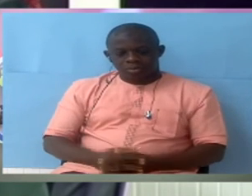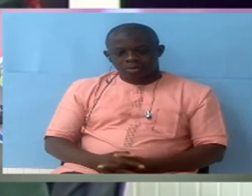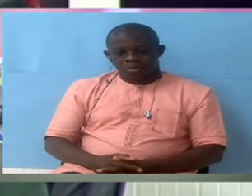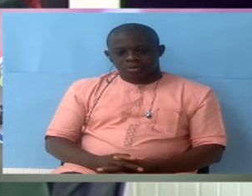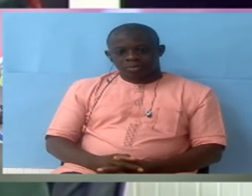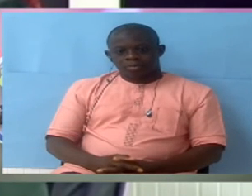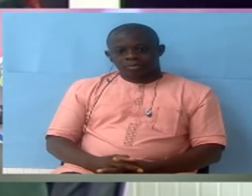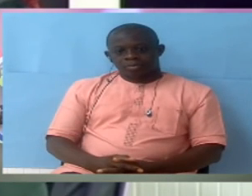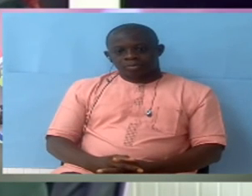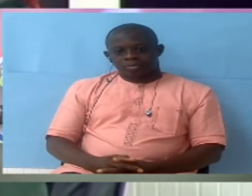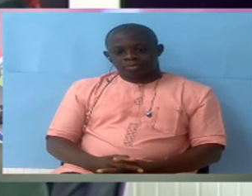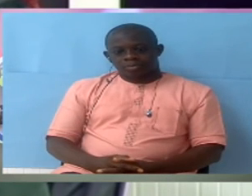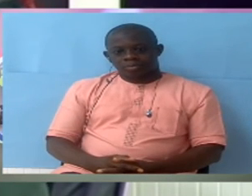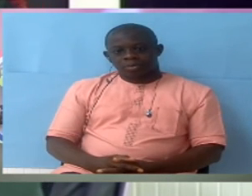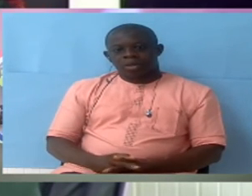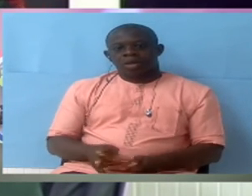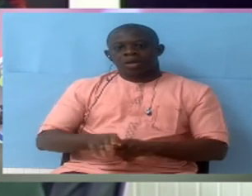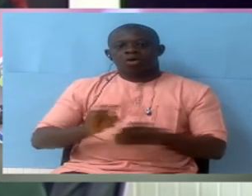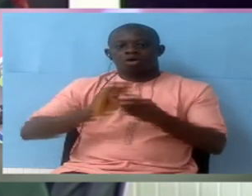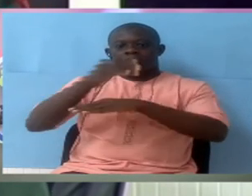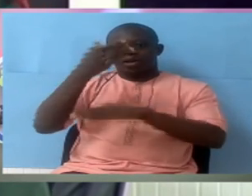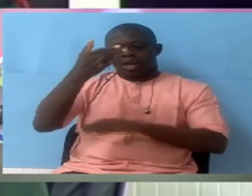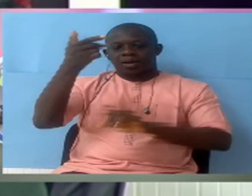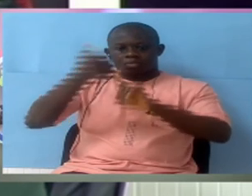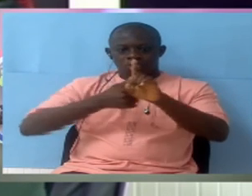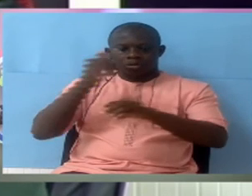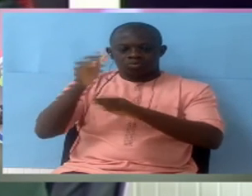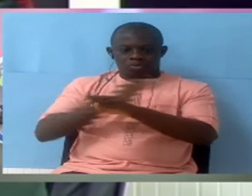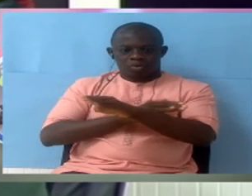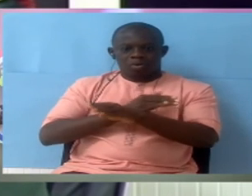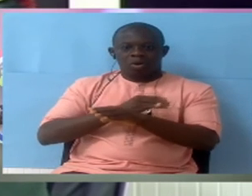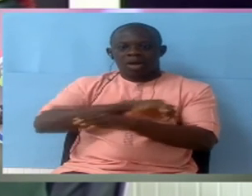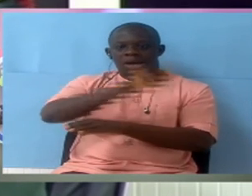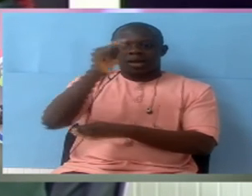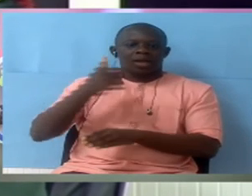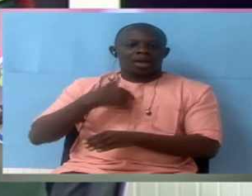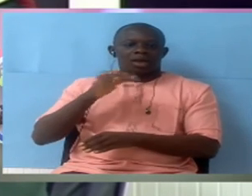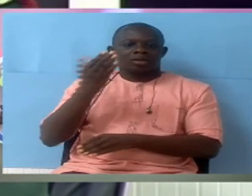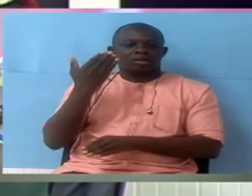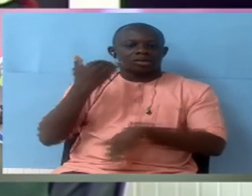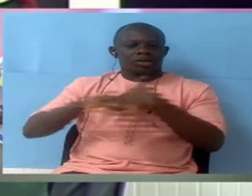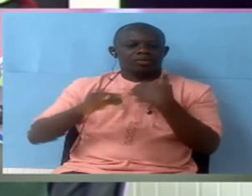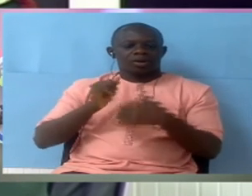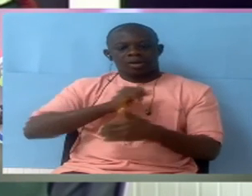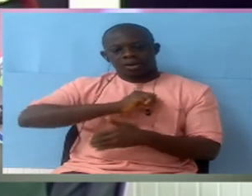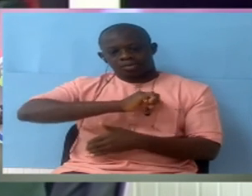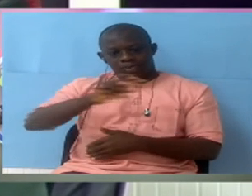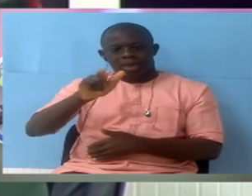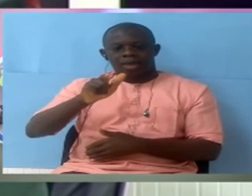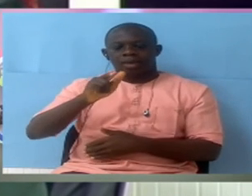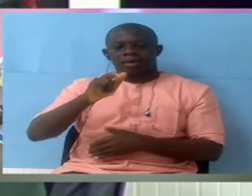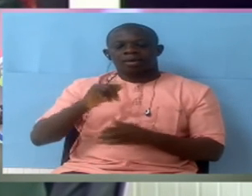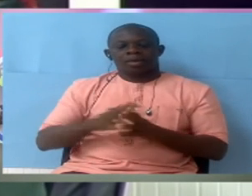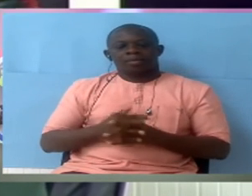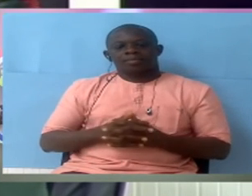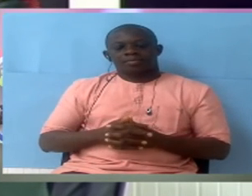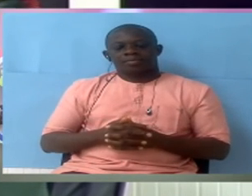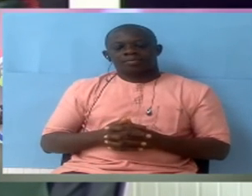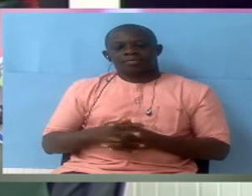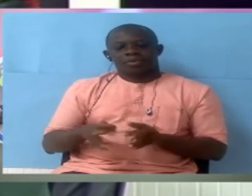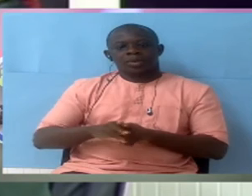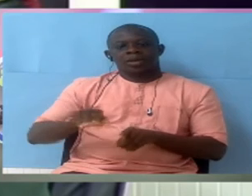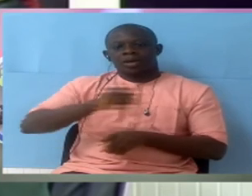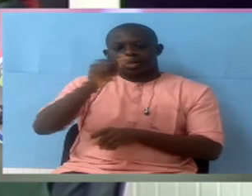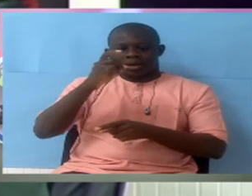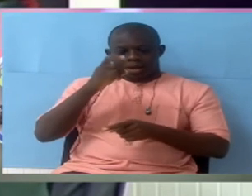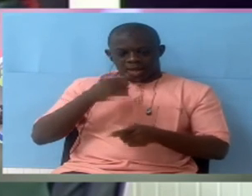and I was not refunded. Te togon na bem dem be diri juroom ñeneenti wër ken delo wuma xaaliss bi. So I